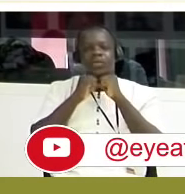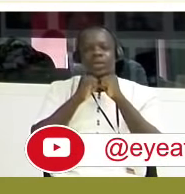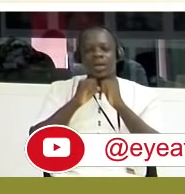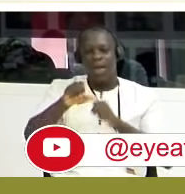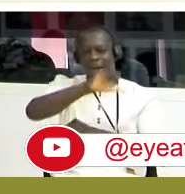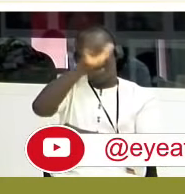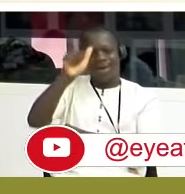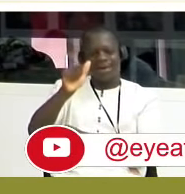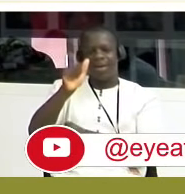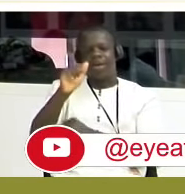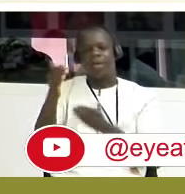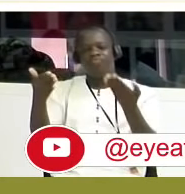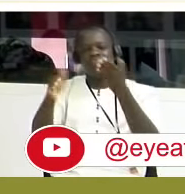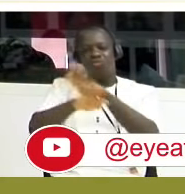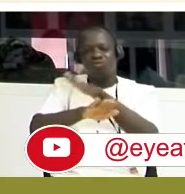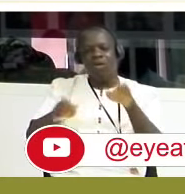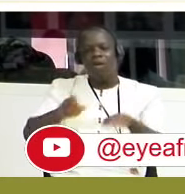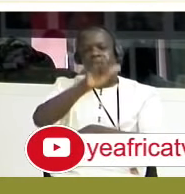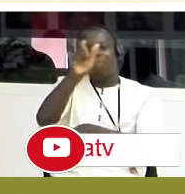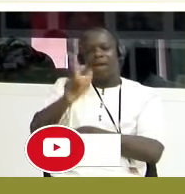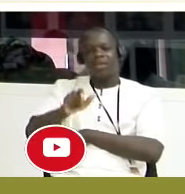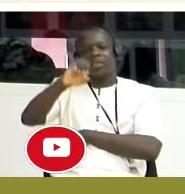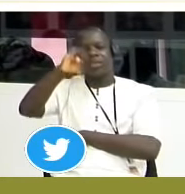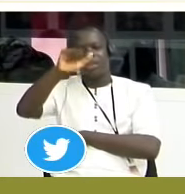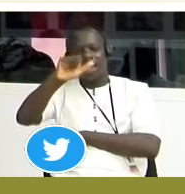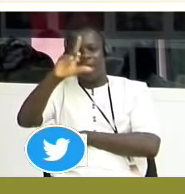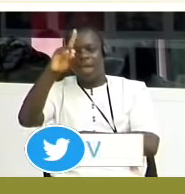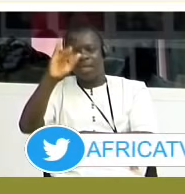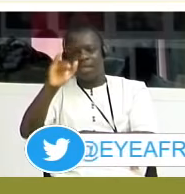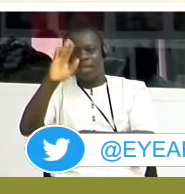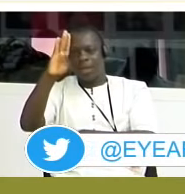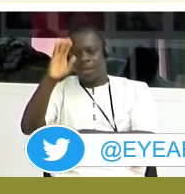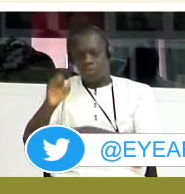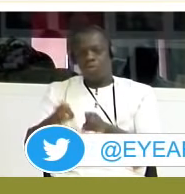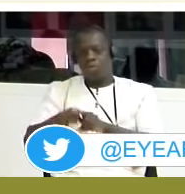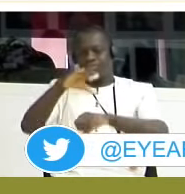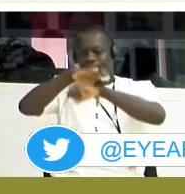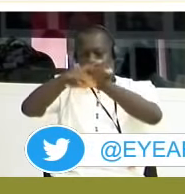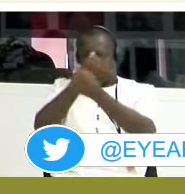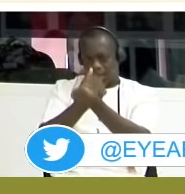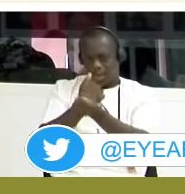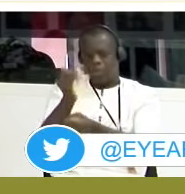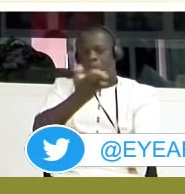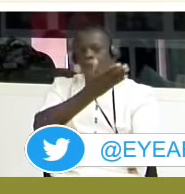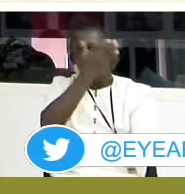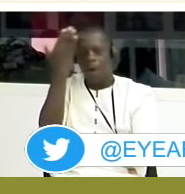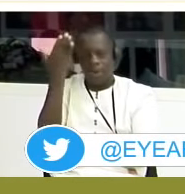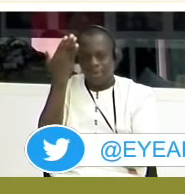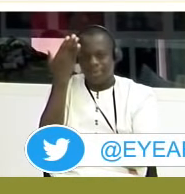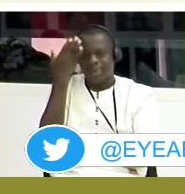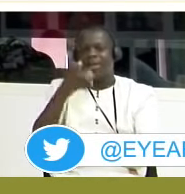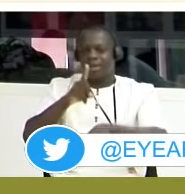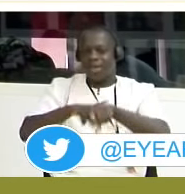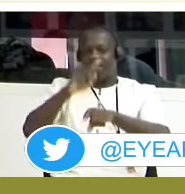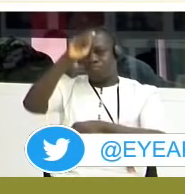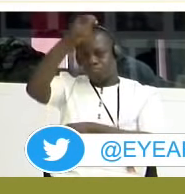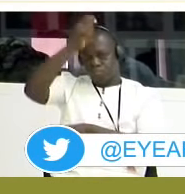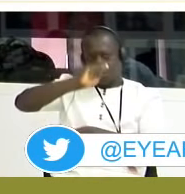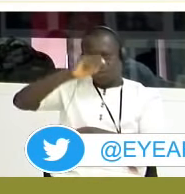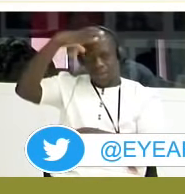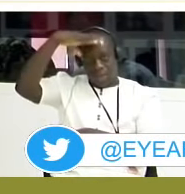Their arrest was in the morning while I was in my office at the police headquarters. And in the